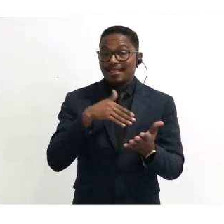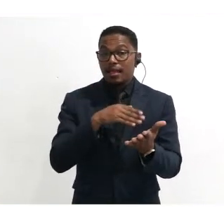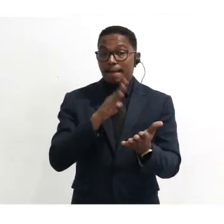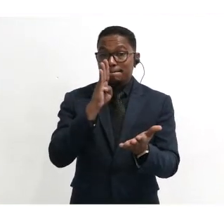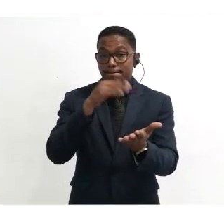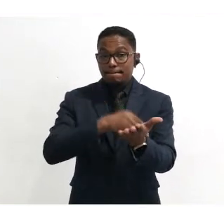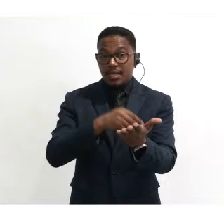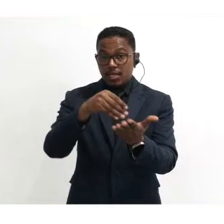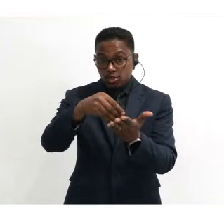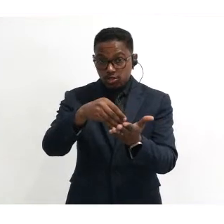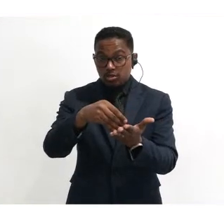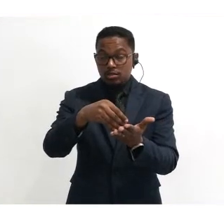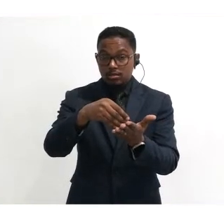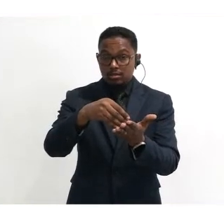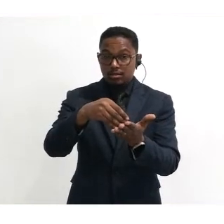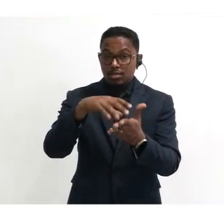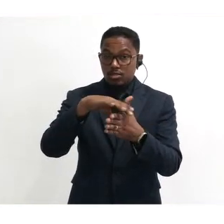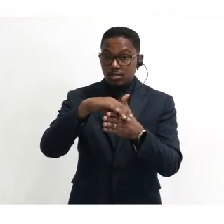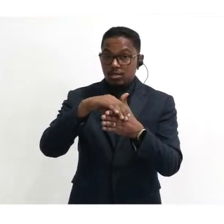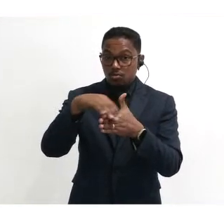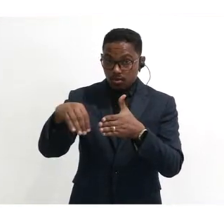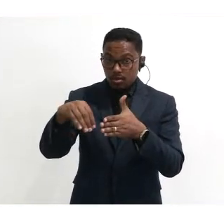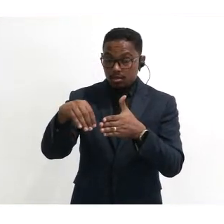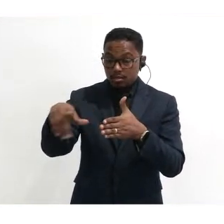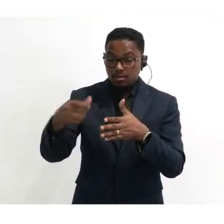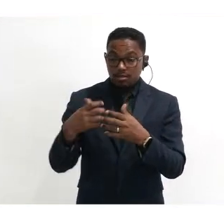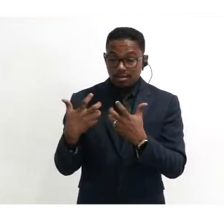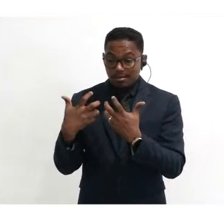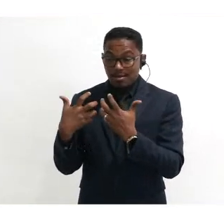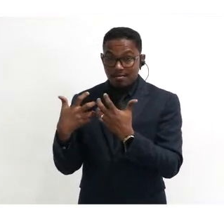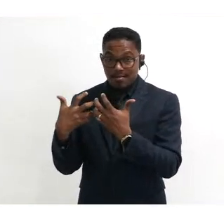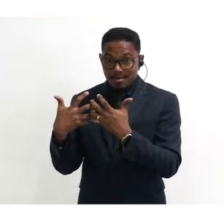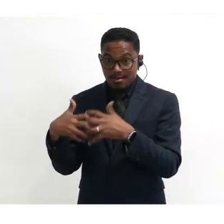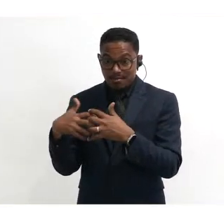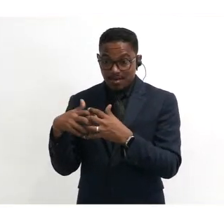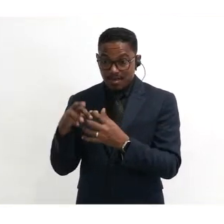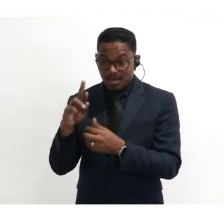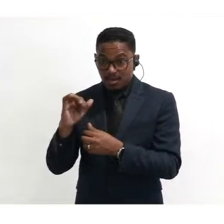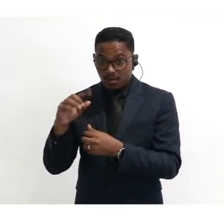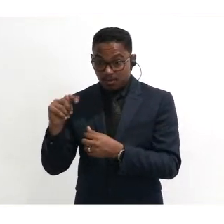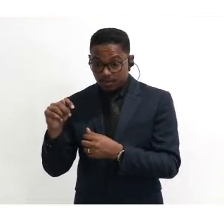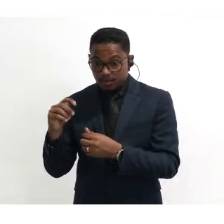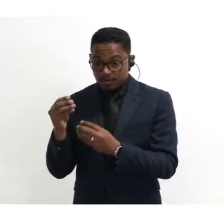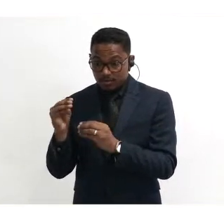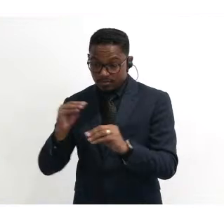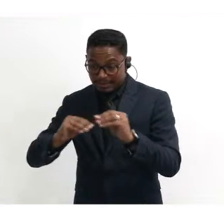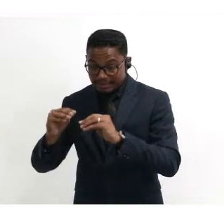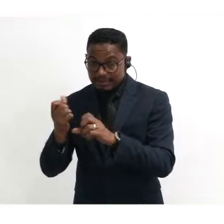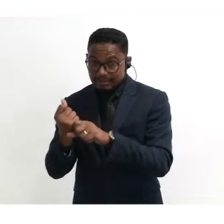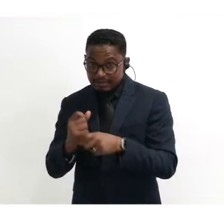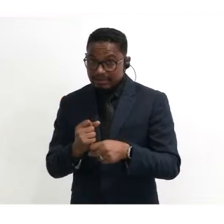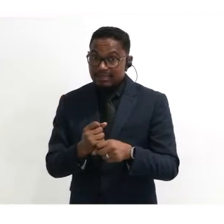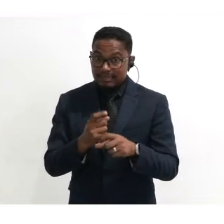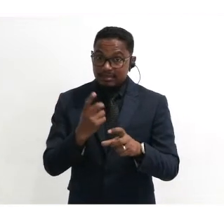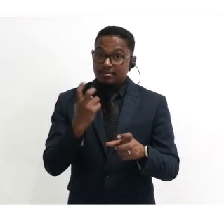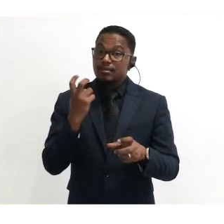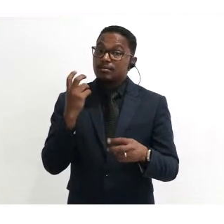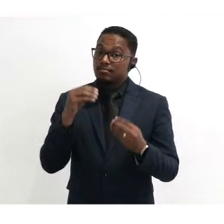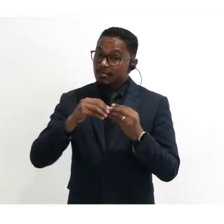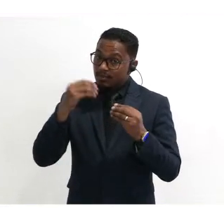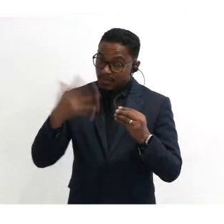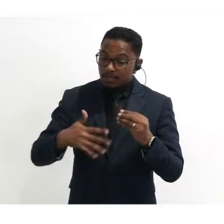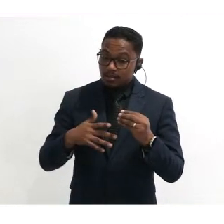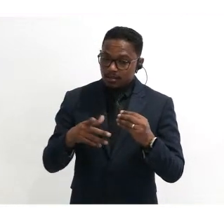being done. But, packaging probably couldn't support that kind of cost. So I don't think that's going to